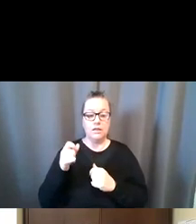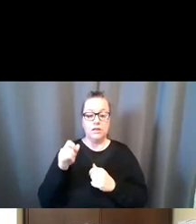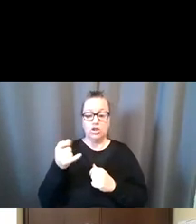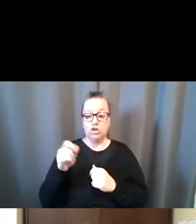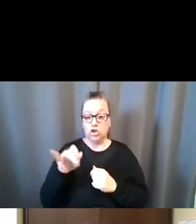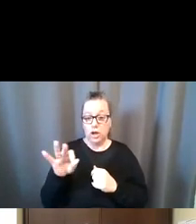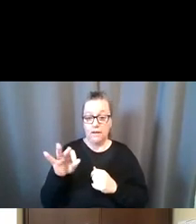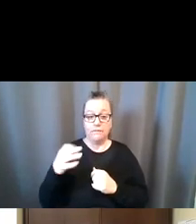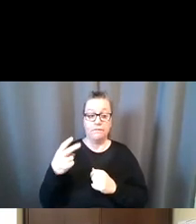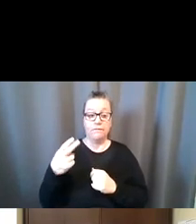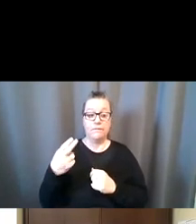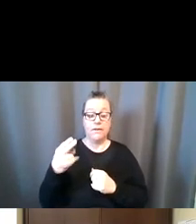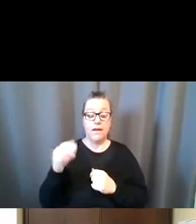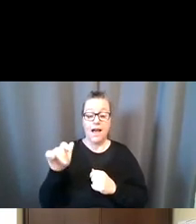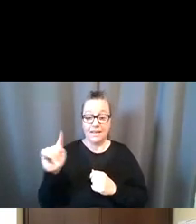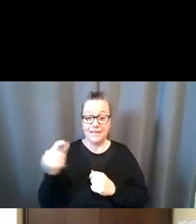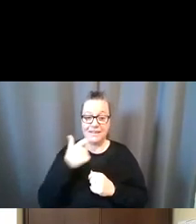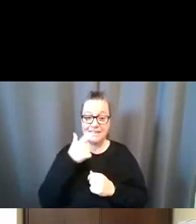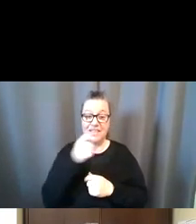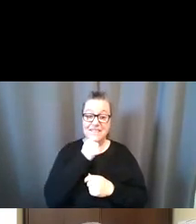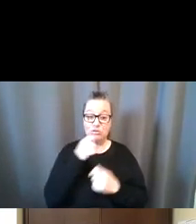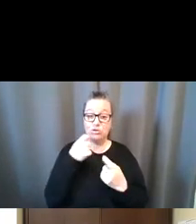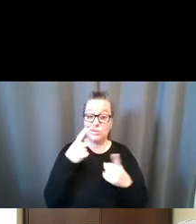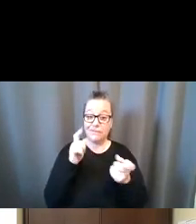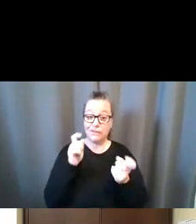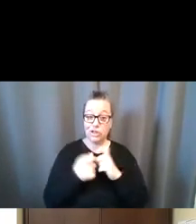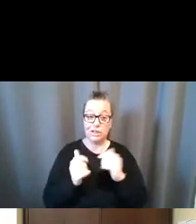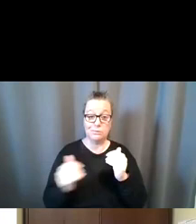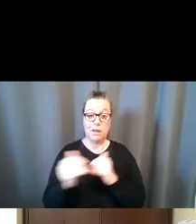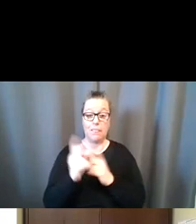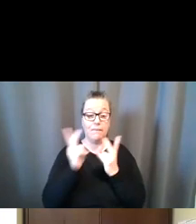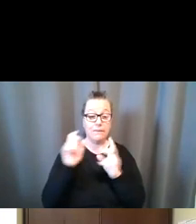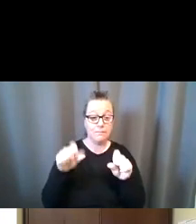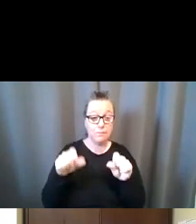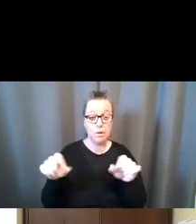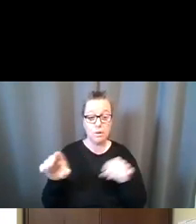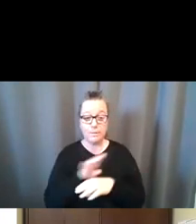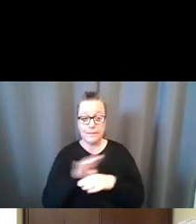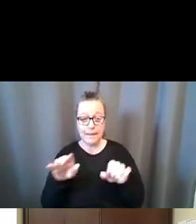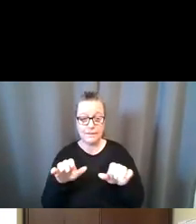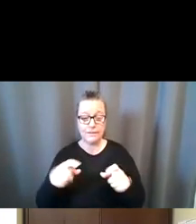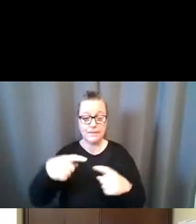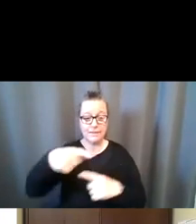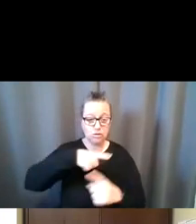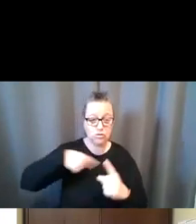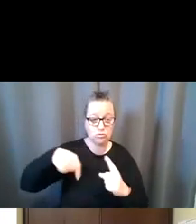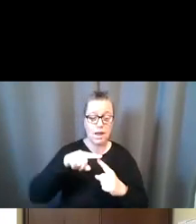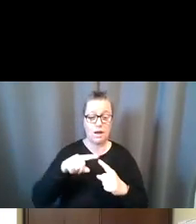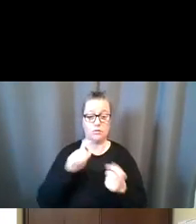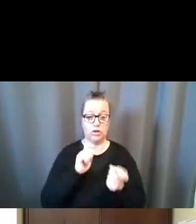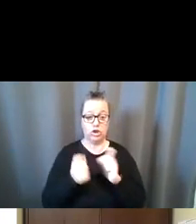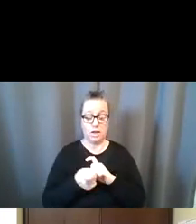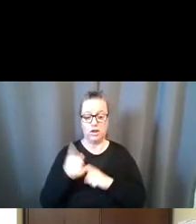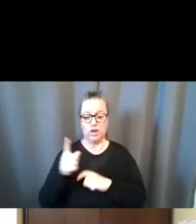founder, said this: "The secret to successful change lies beyond the visible and busy activities that surround change." Jeff had a